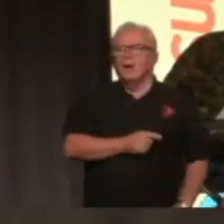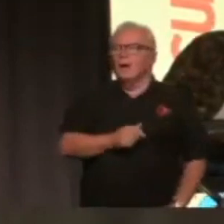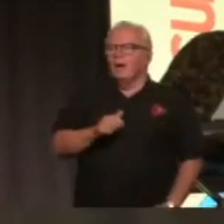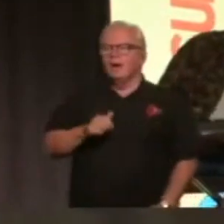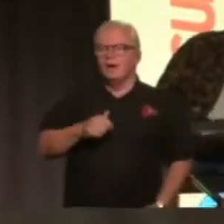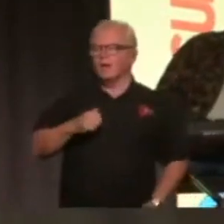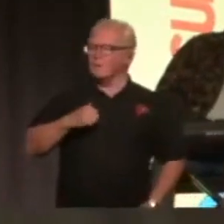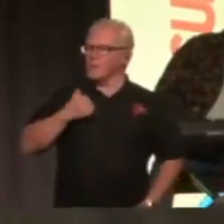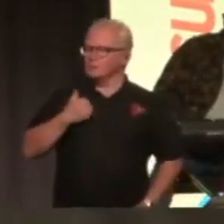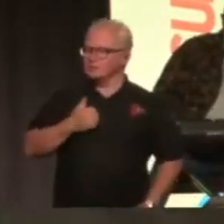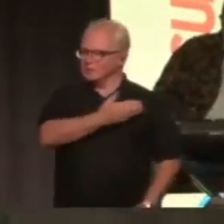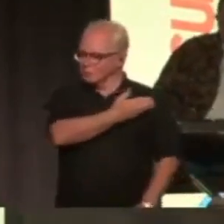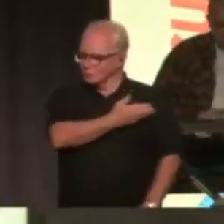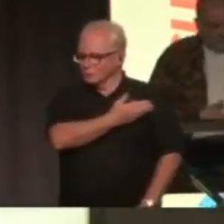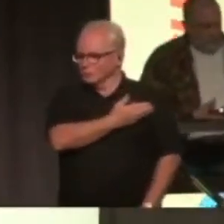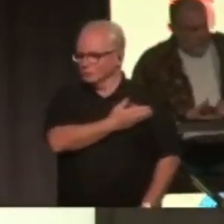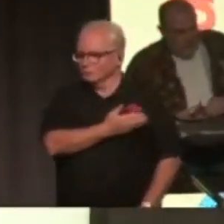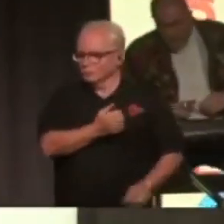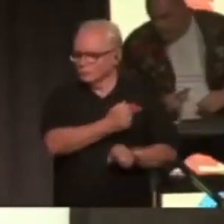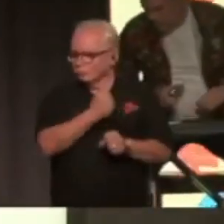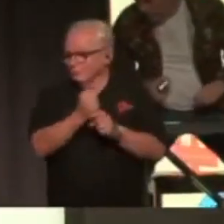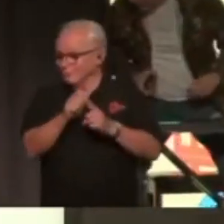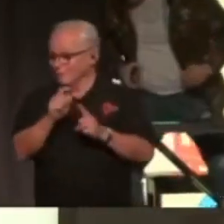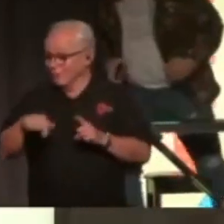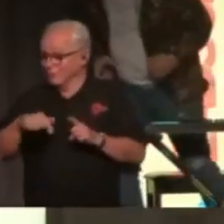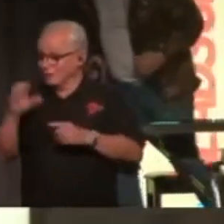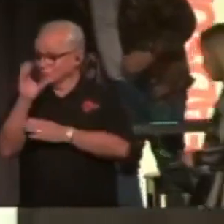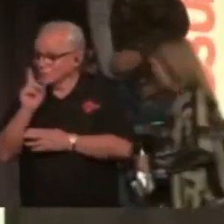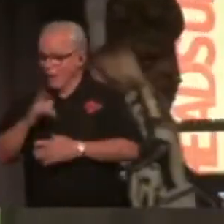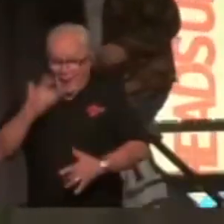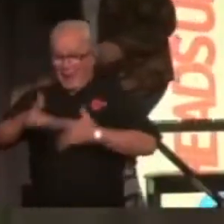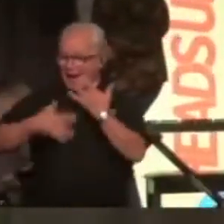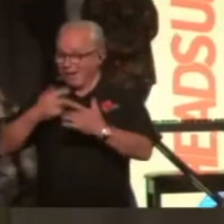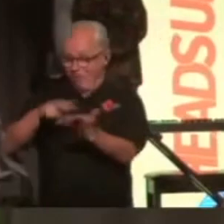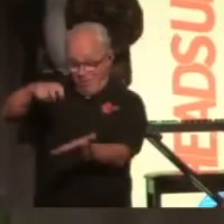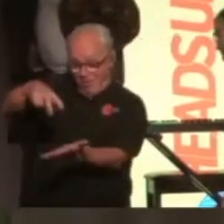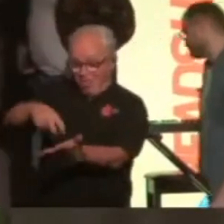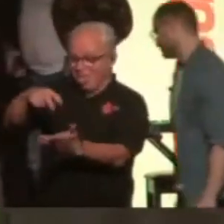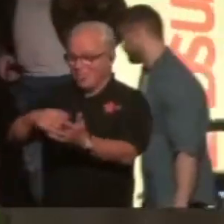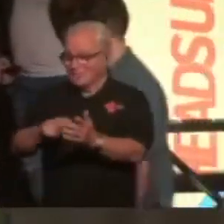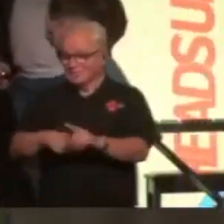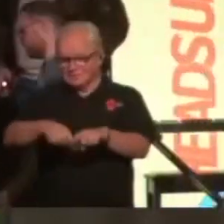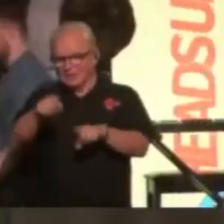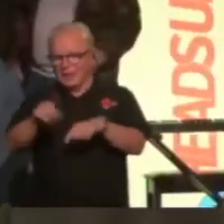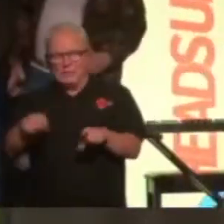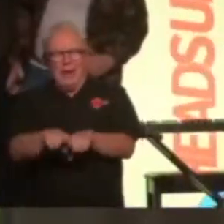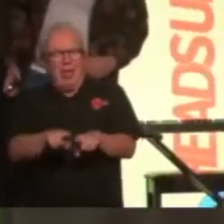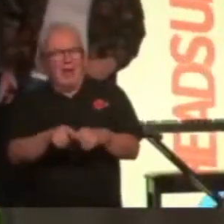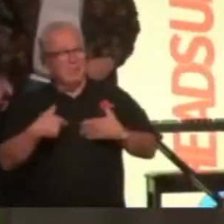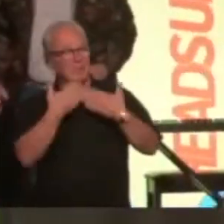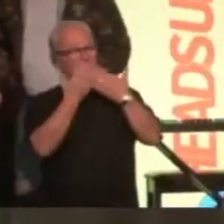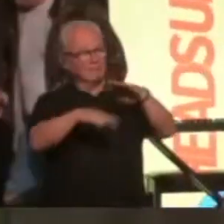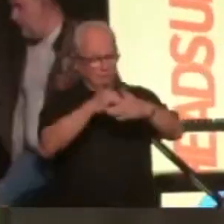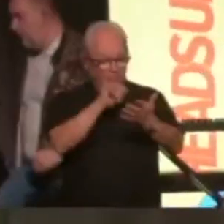Morning, Green Pastors. Morning. This church is alive and kicking, isn't it? She's alive and kicking, and I'm so thankful for